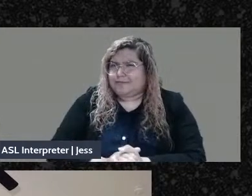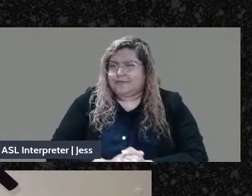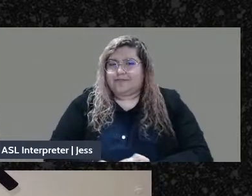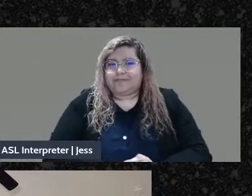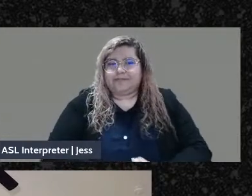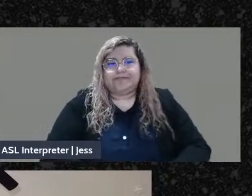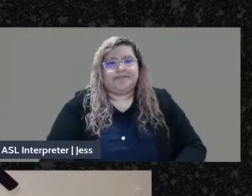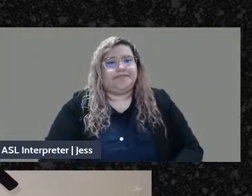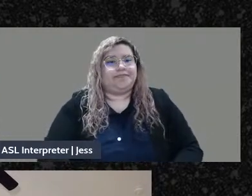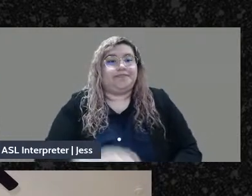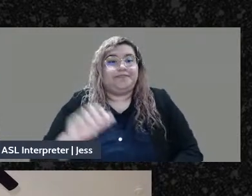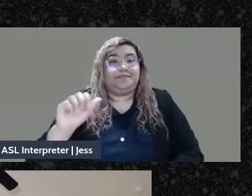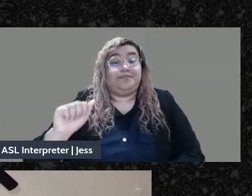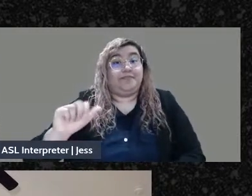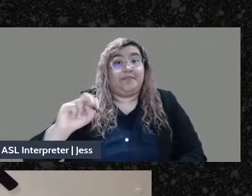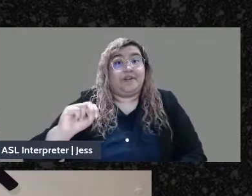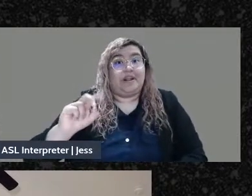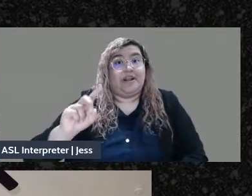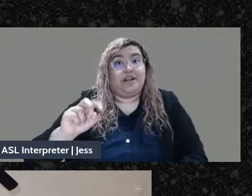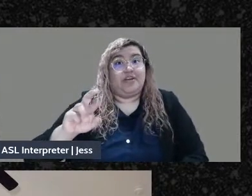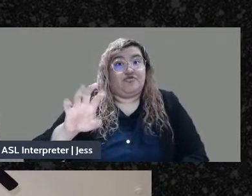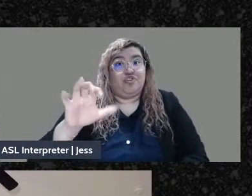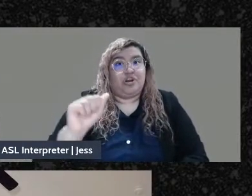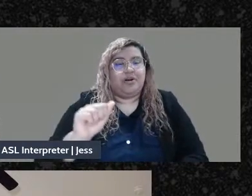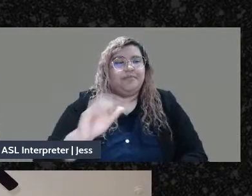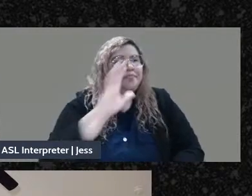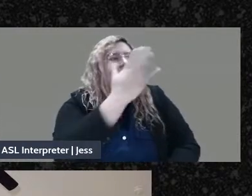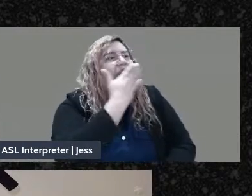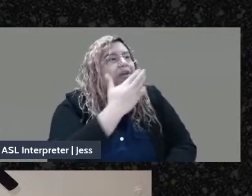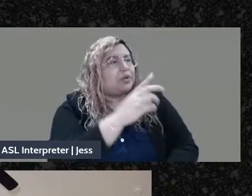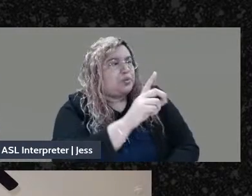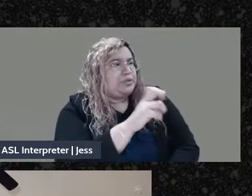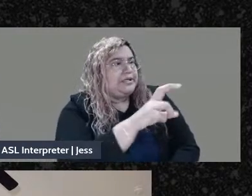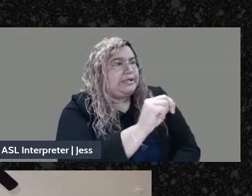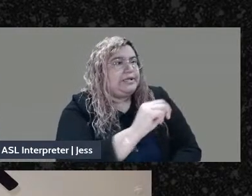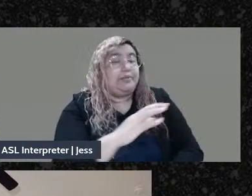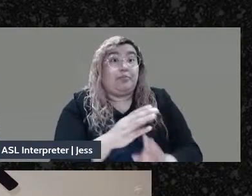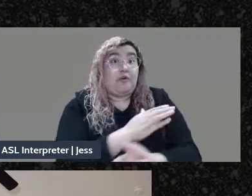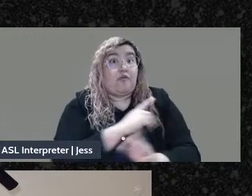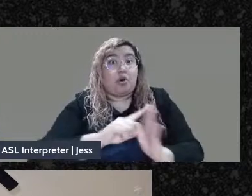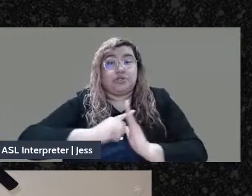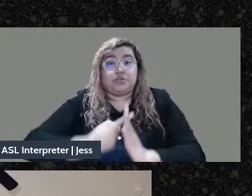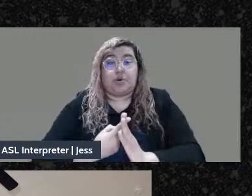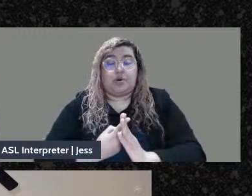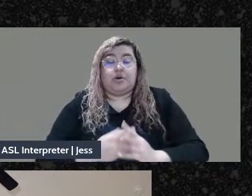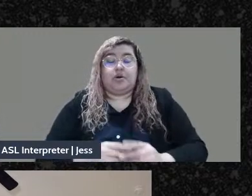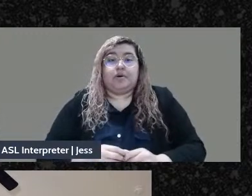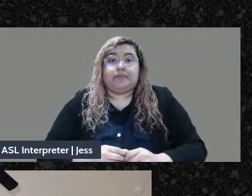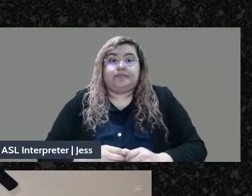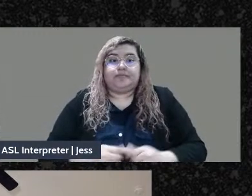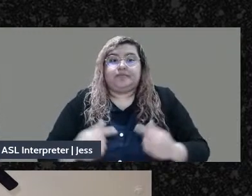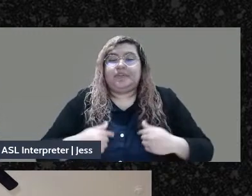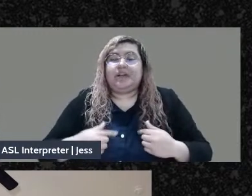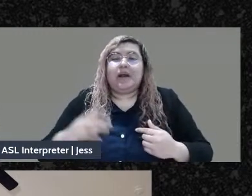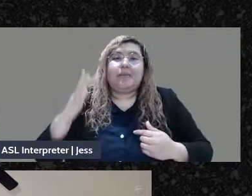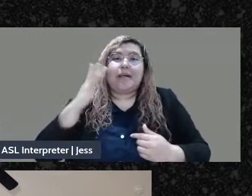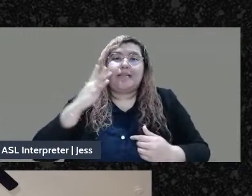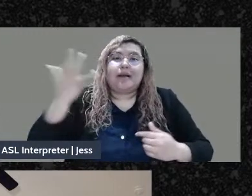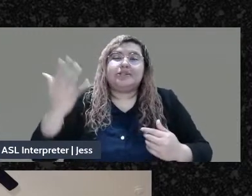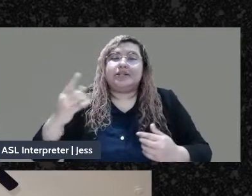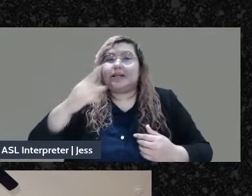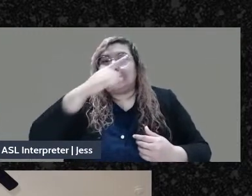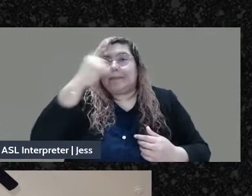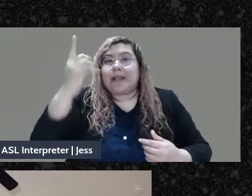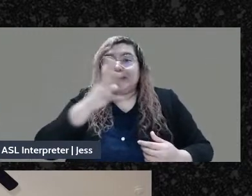Thank you so much, Dean. Before I start, I'm a very light-skinned Black